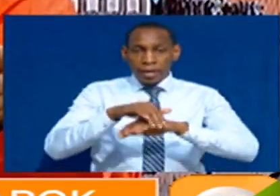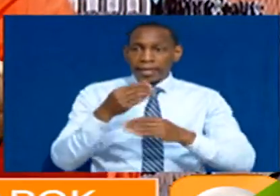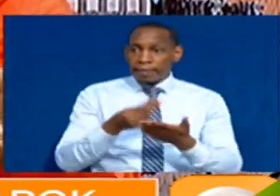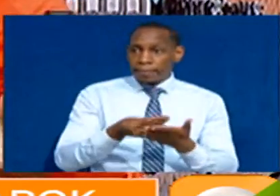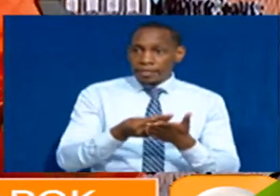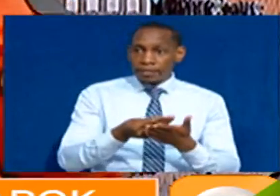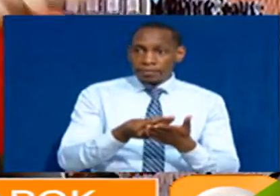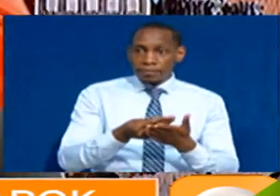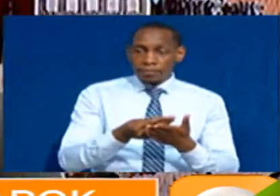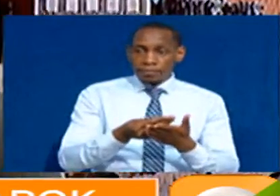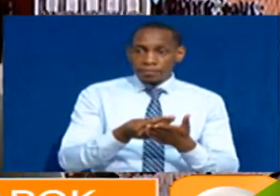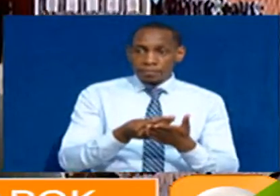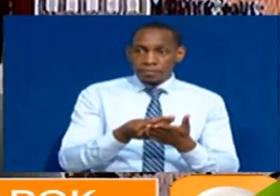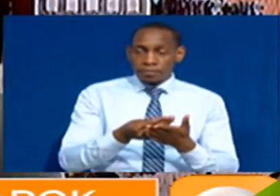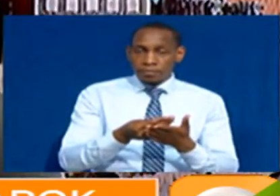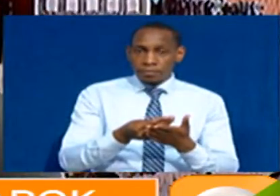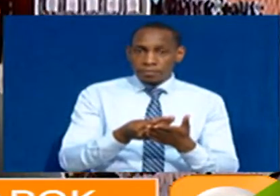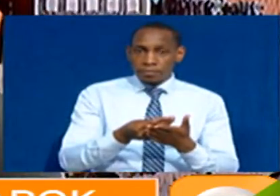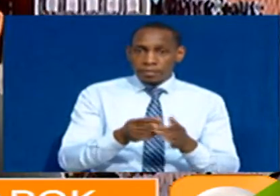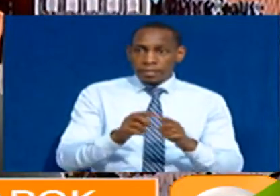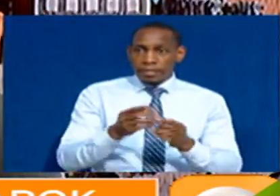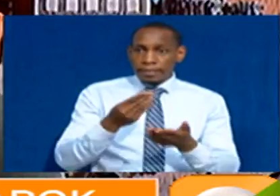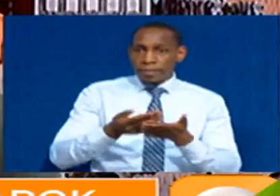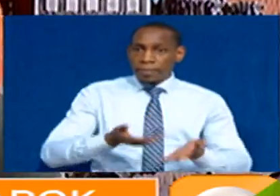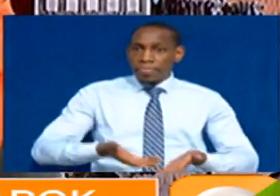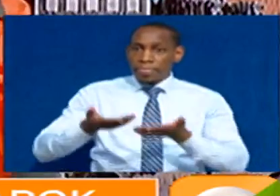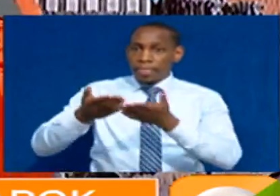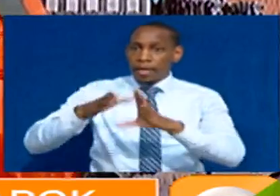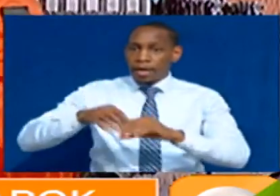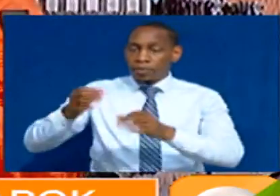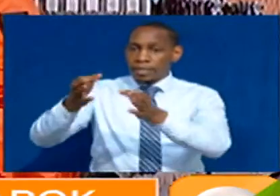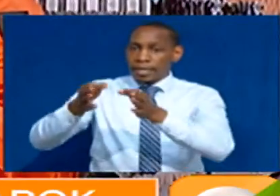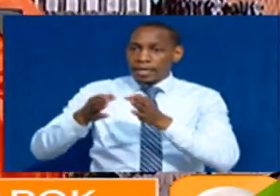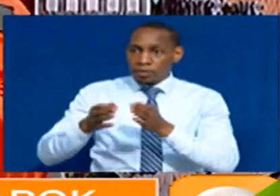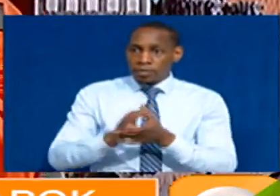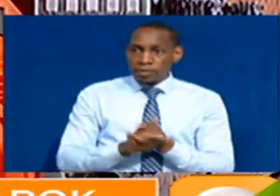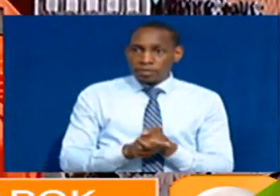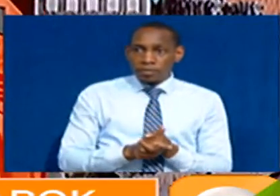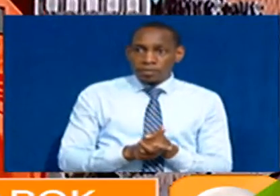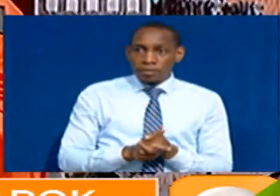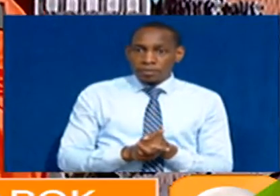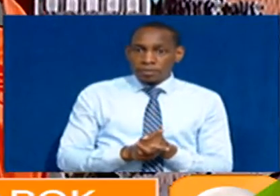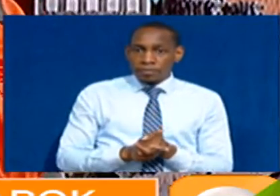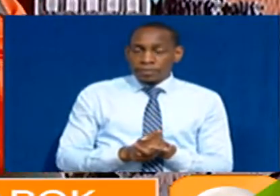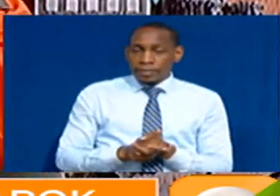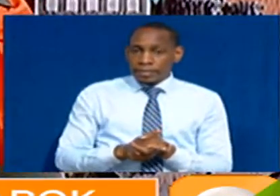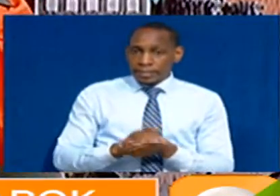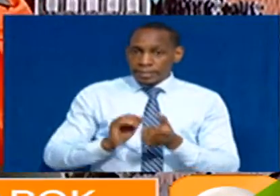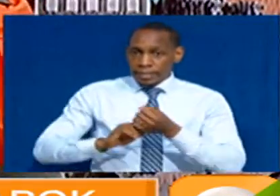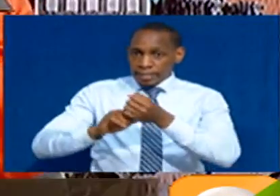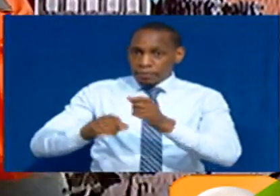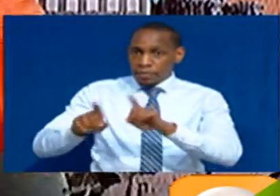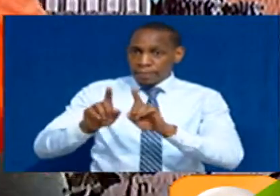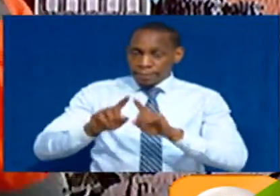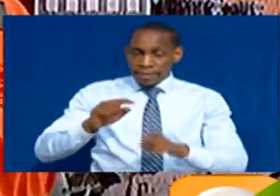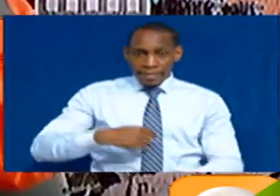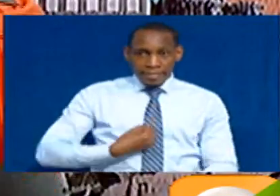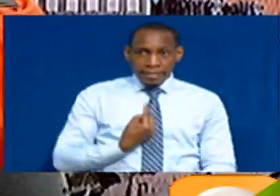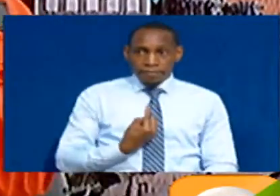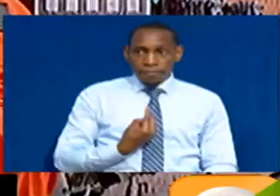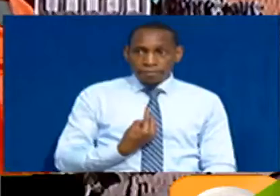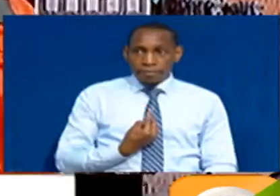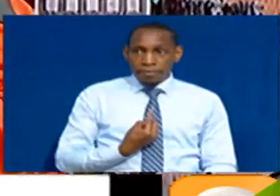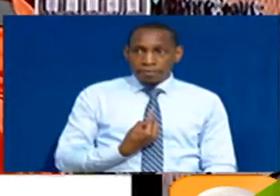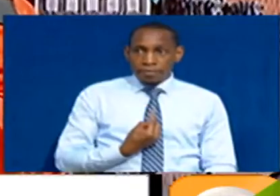money and, you know, sending that money offshore, that is a case that I would support. But for me, the